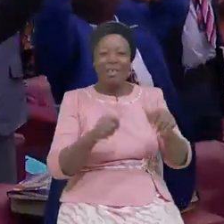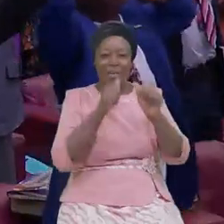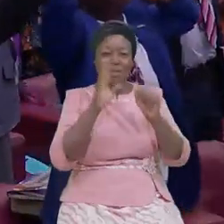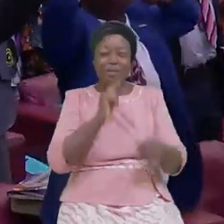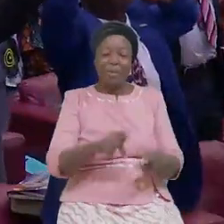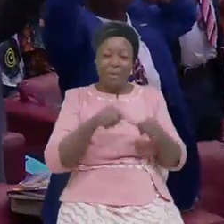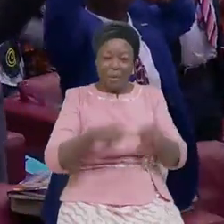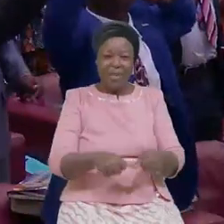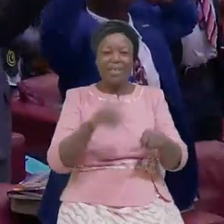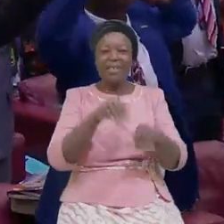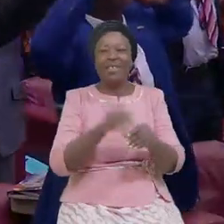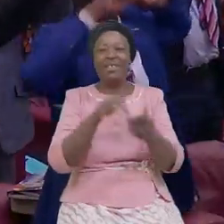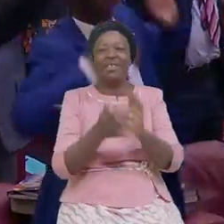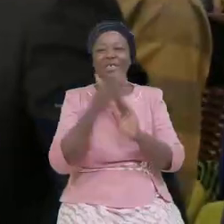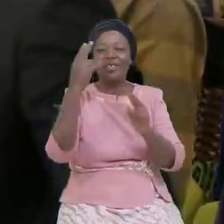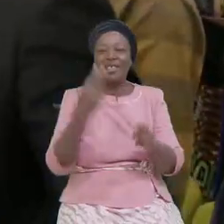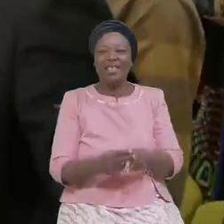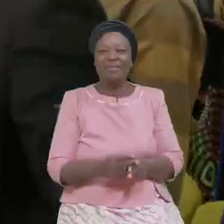in Jesus' name. Amen.